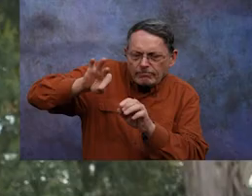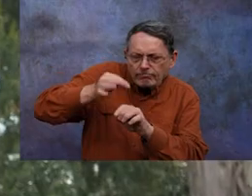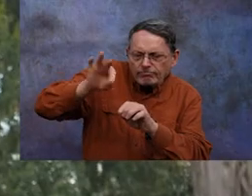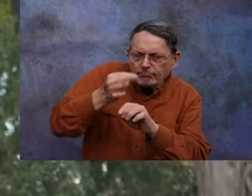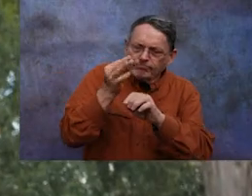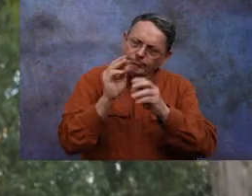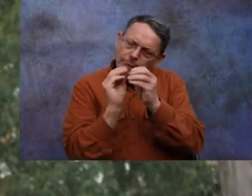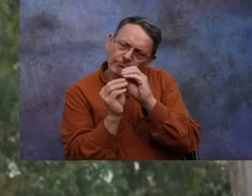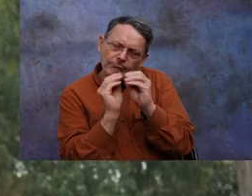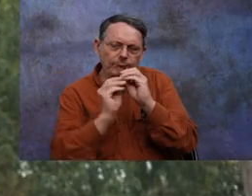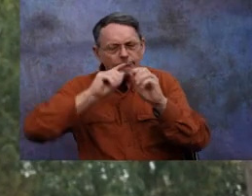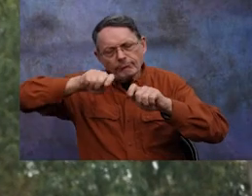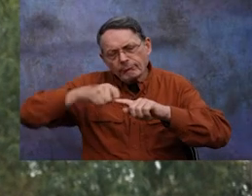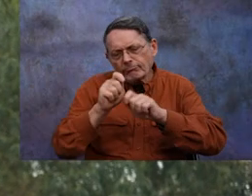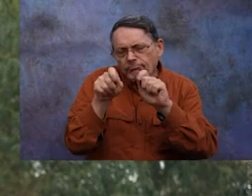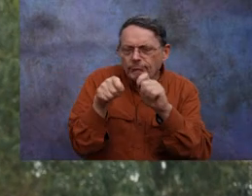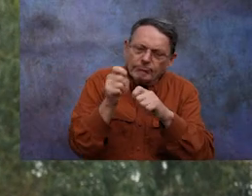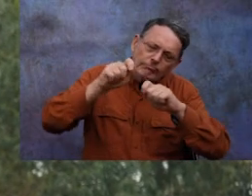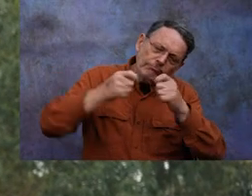weave and mend.